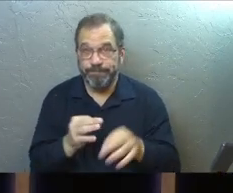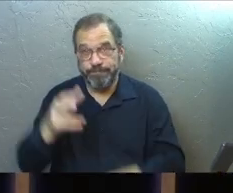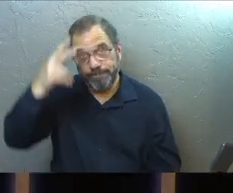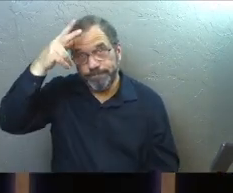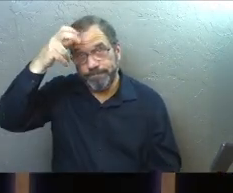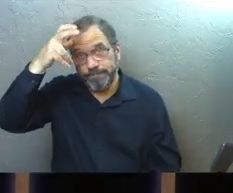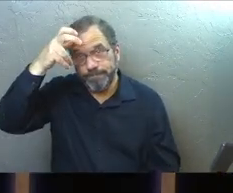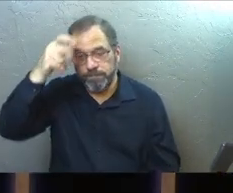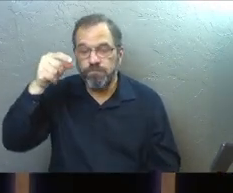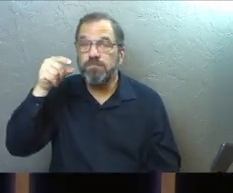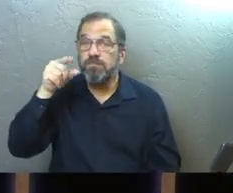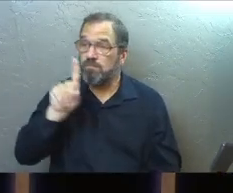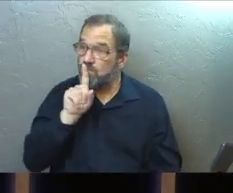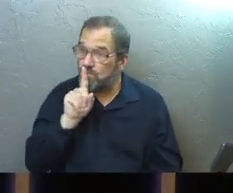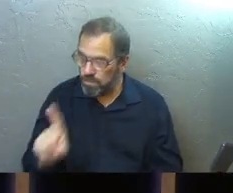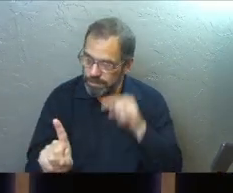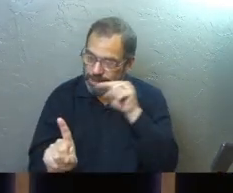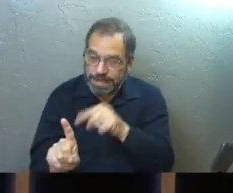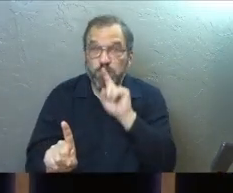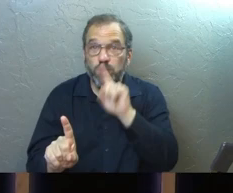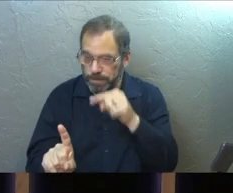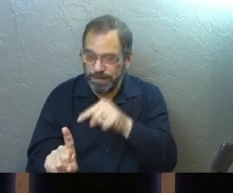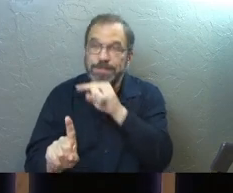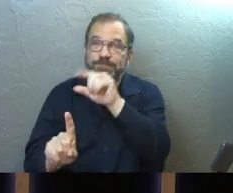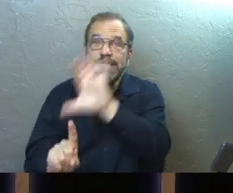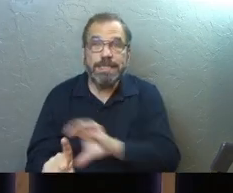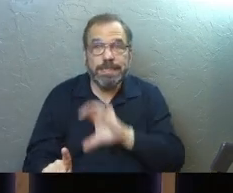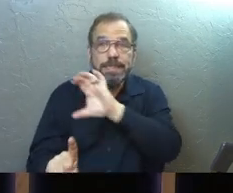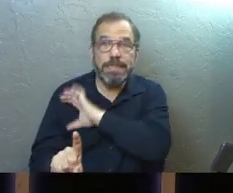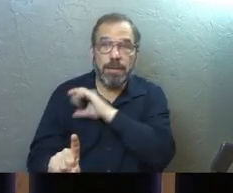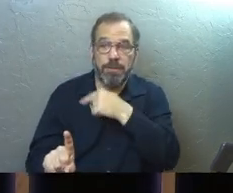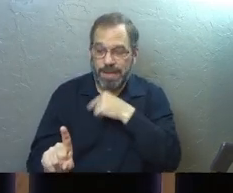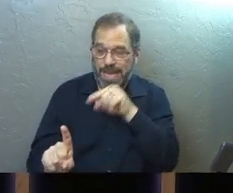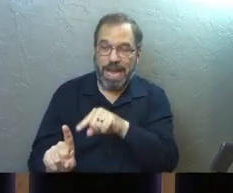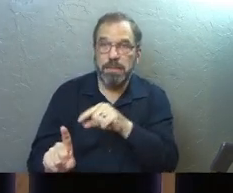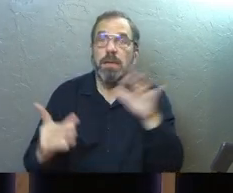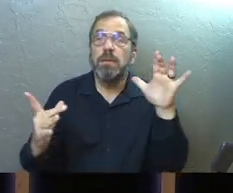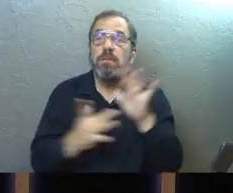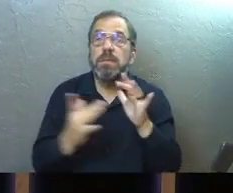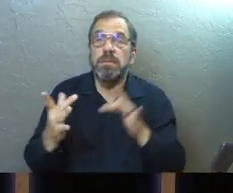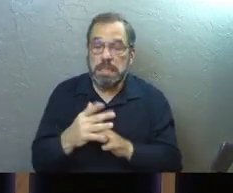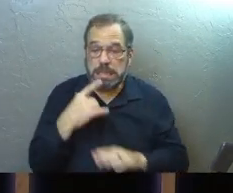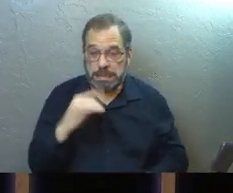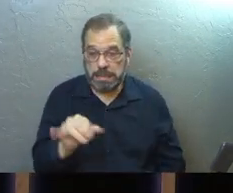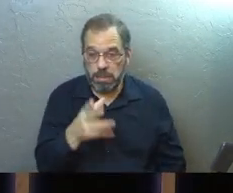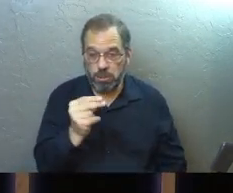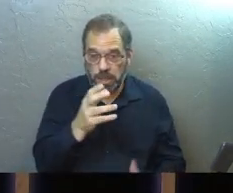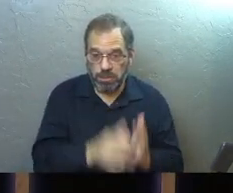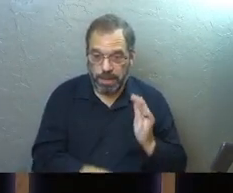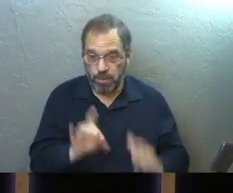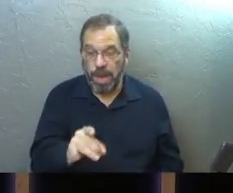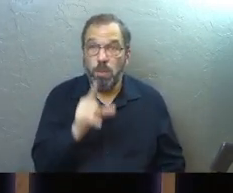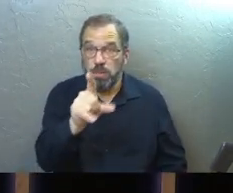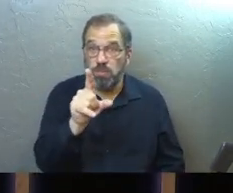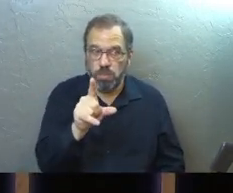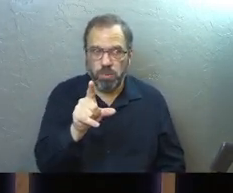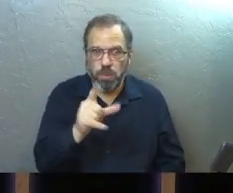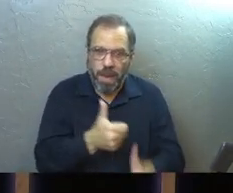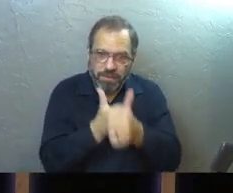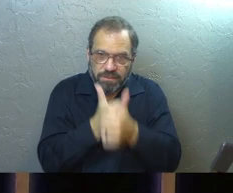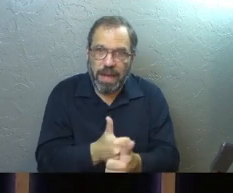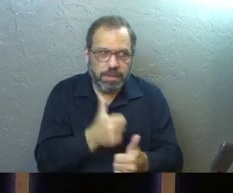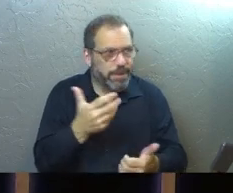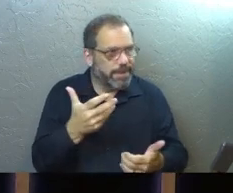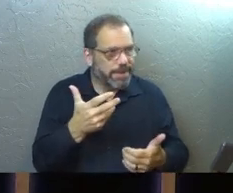actually. He's real. He has a character. And what Jesus is saying here is when you operate in